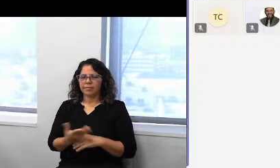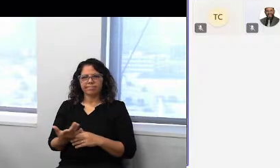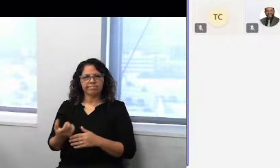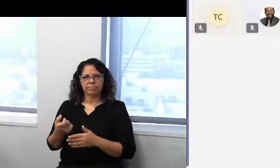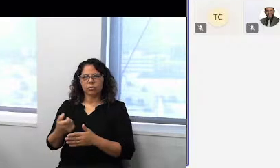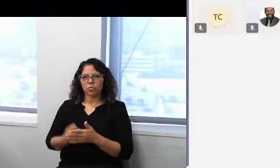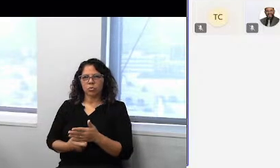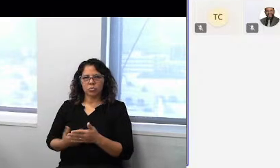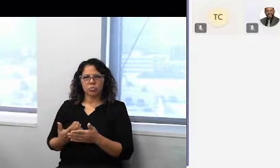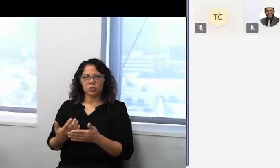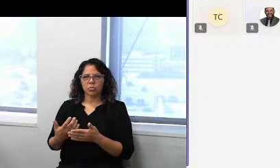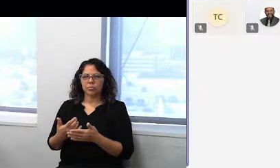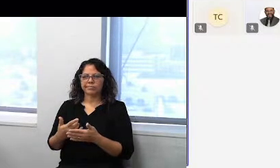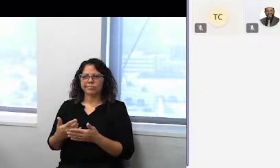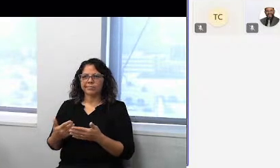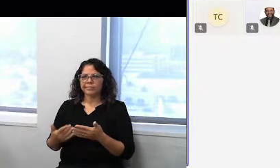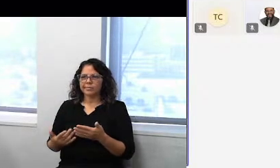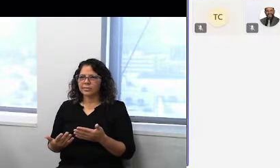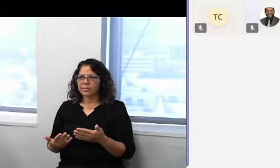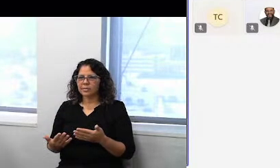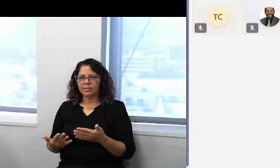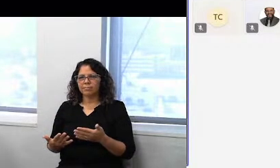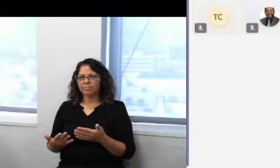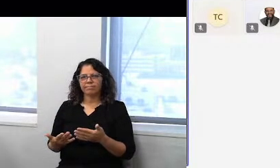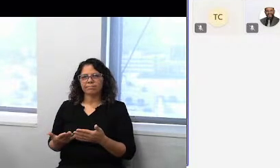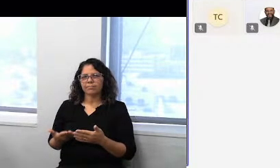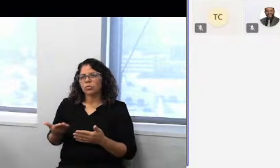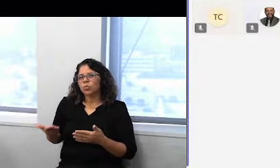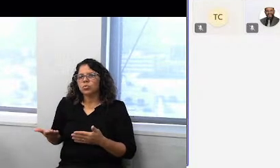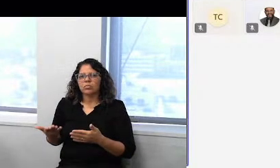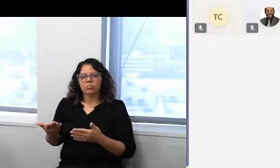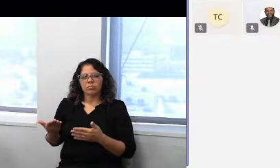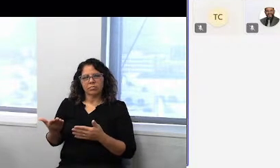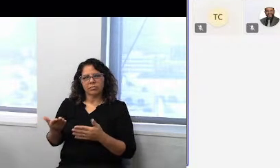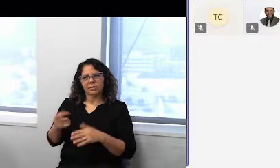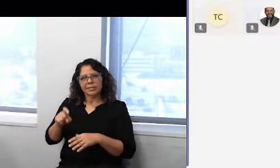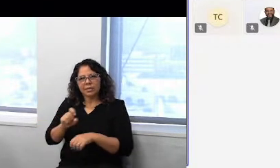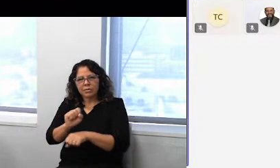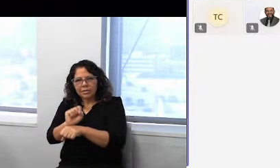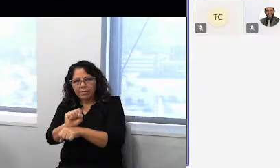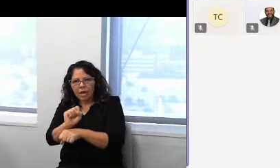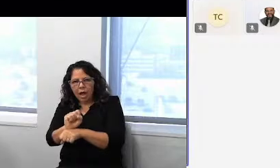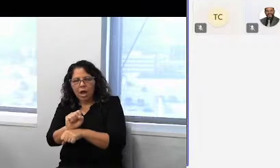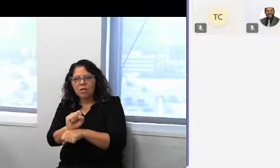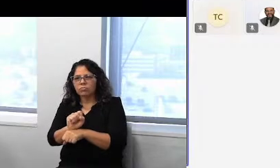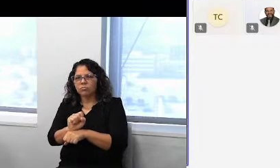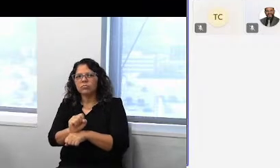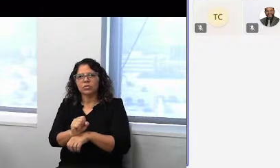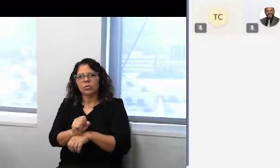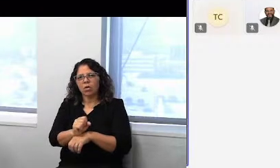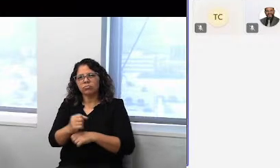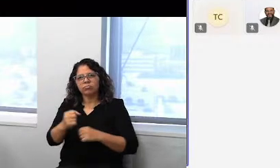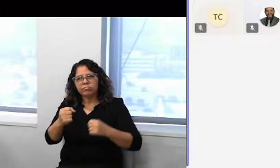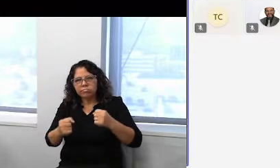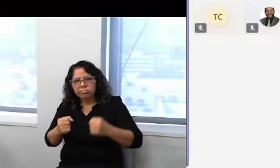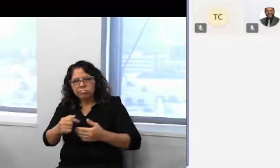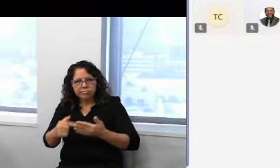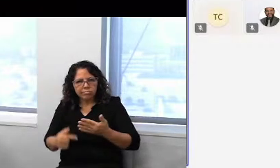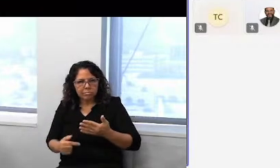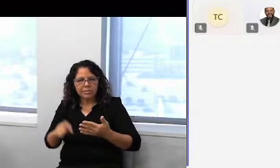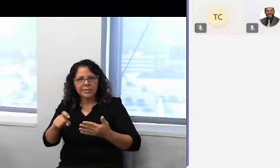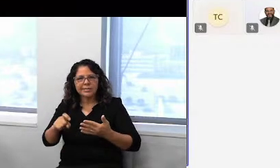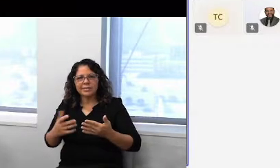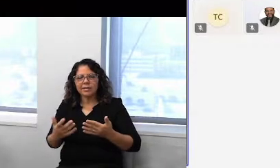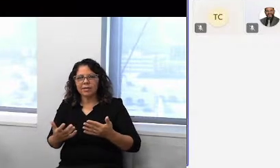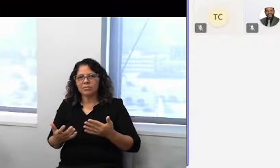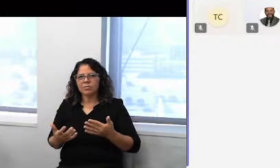Engineering. Aha, you're the engineer. Right. Yeah, I still have a job. yeah. We have to get you paid. And what else, sir? Equipment that needs to